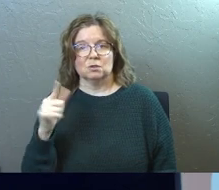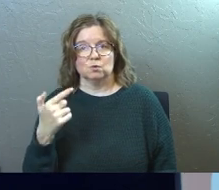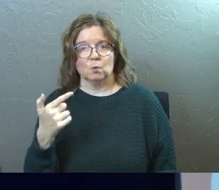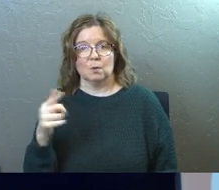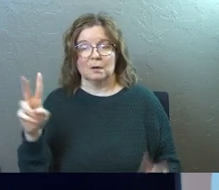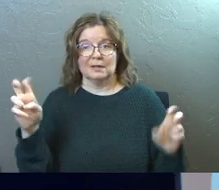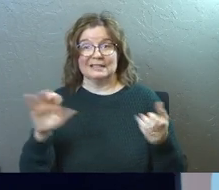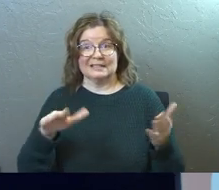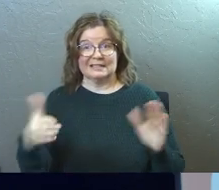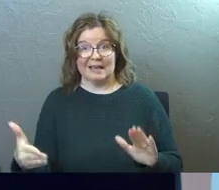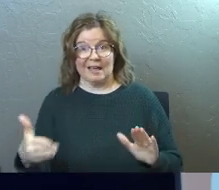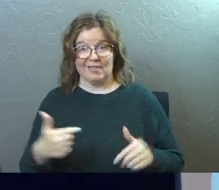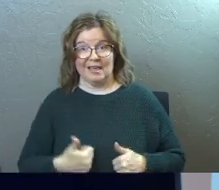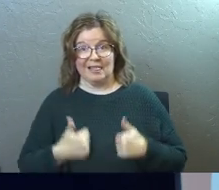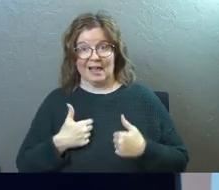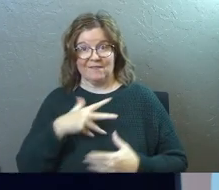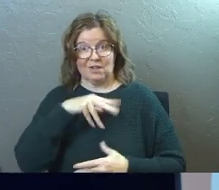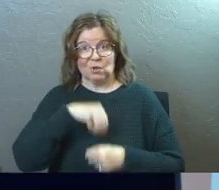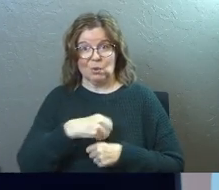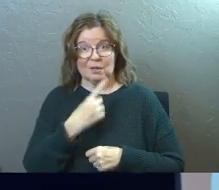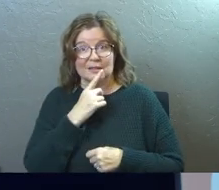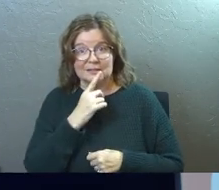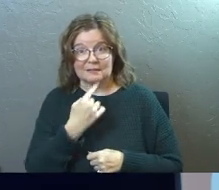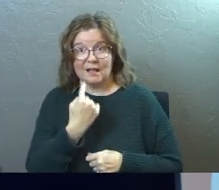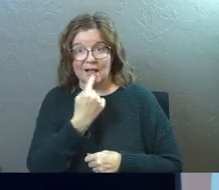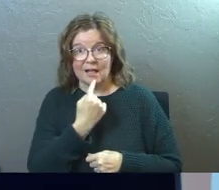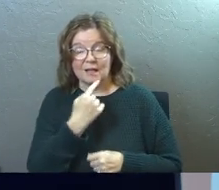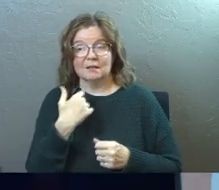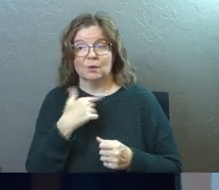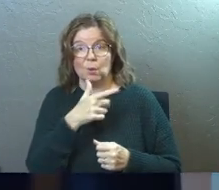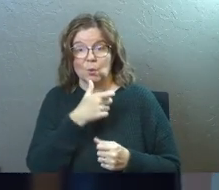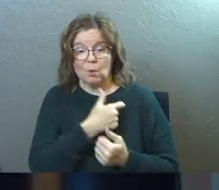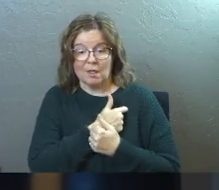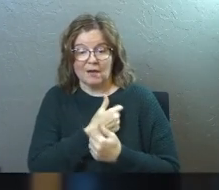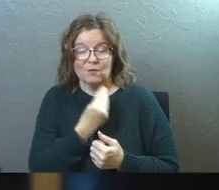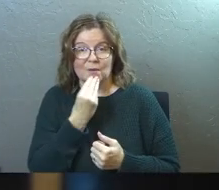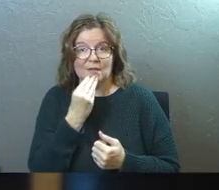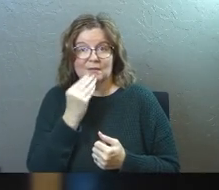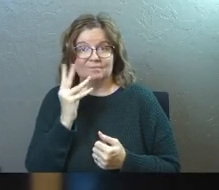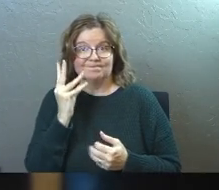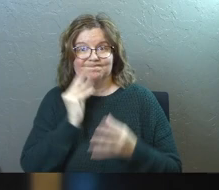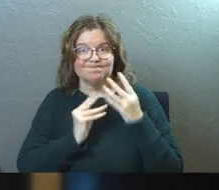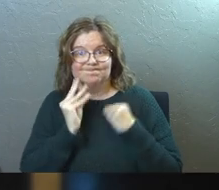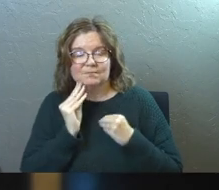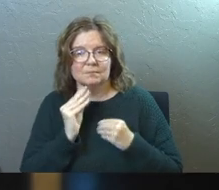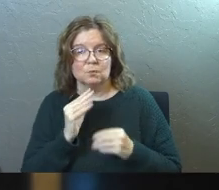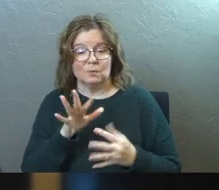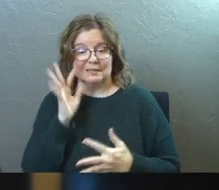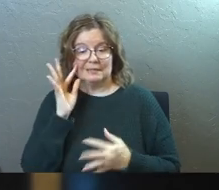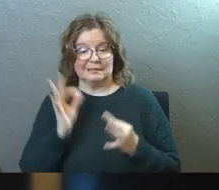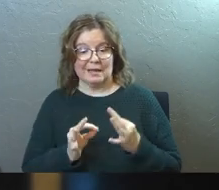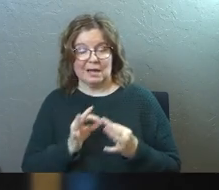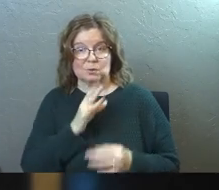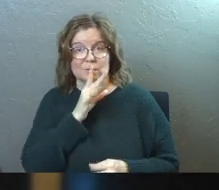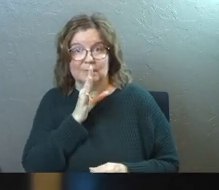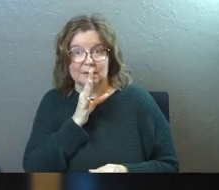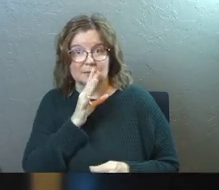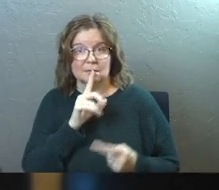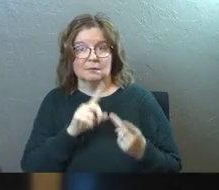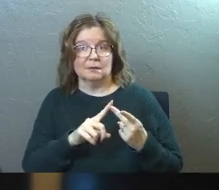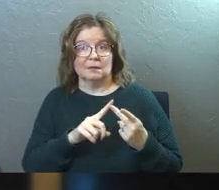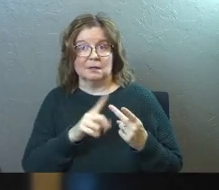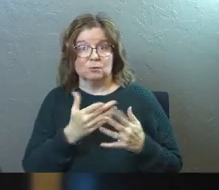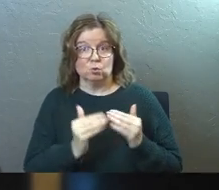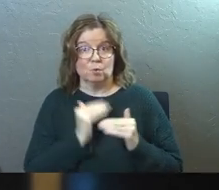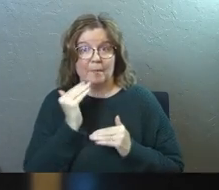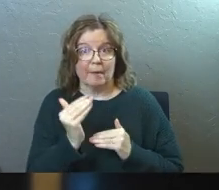in the power of the tongue, and those who love it will eat its fruits, right? We choose to speak, and sometimes we overspeak, sometimes we